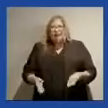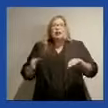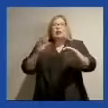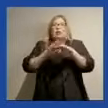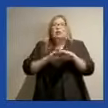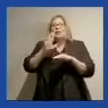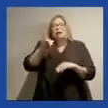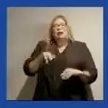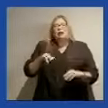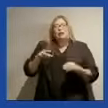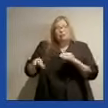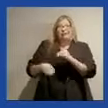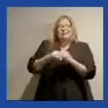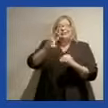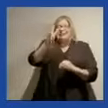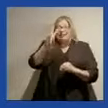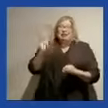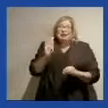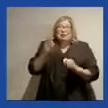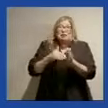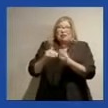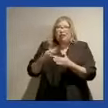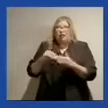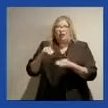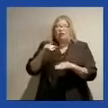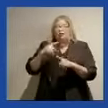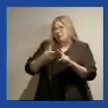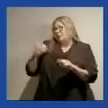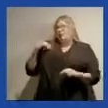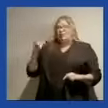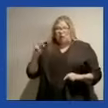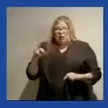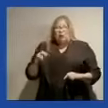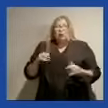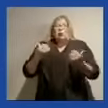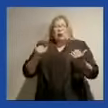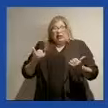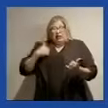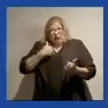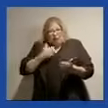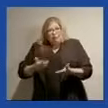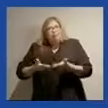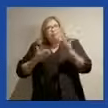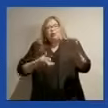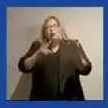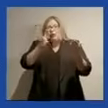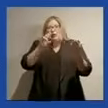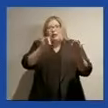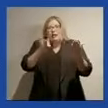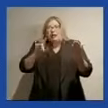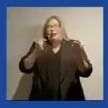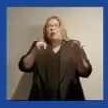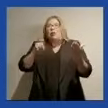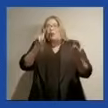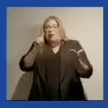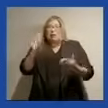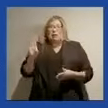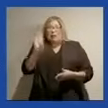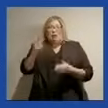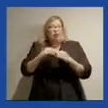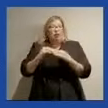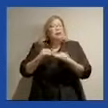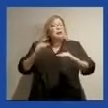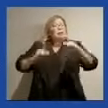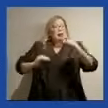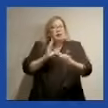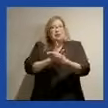additional $7 billion from the January budget. So today we're submitting a $288.1 billion balanced budget,